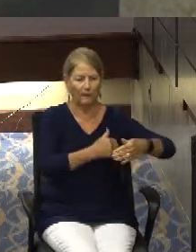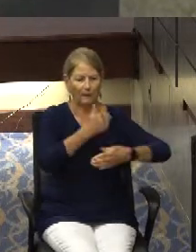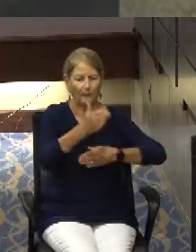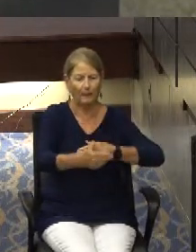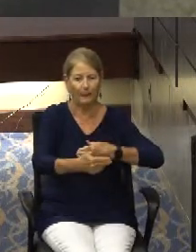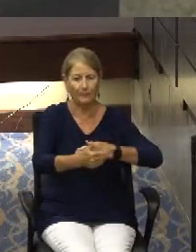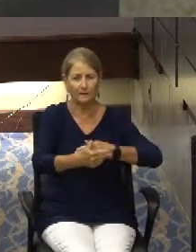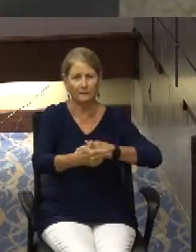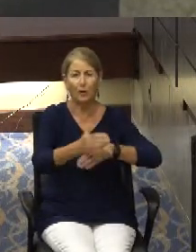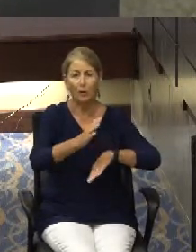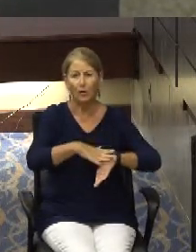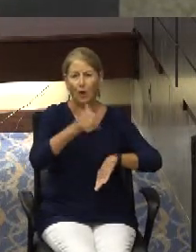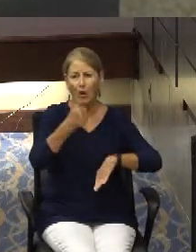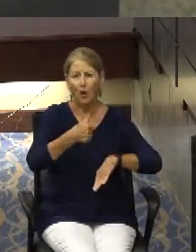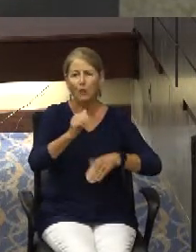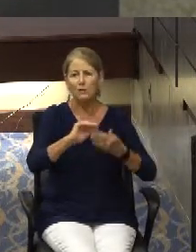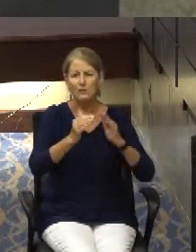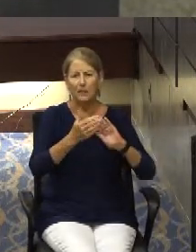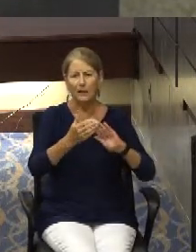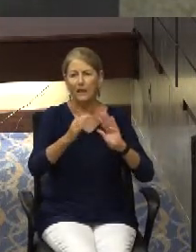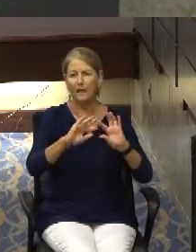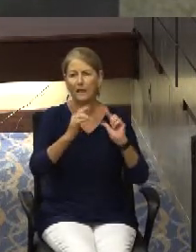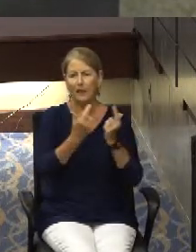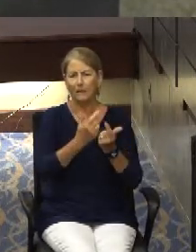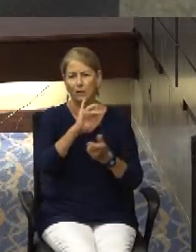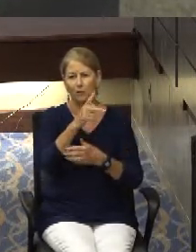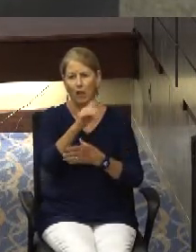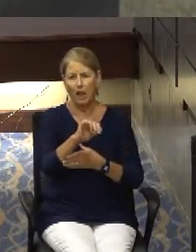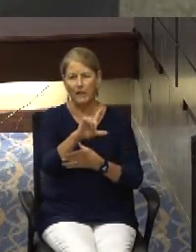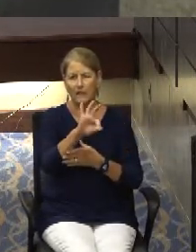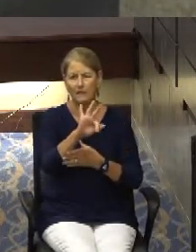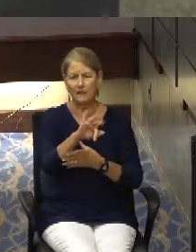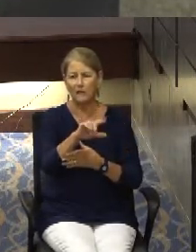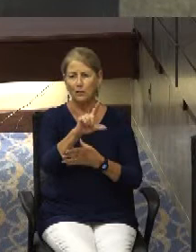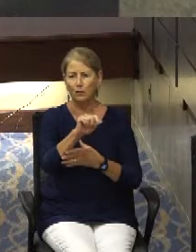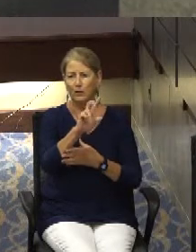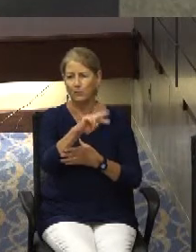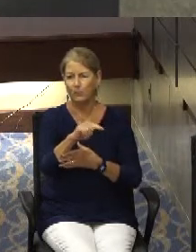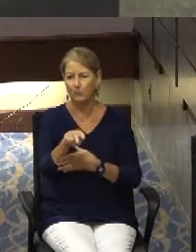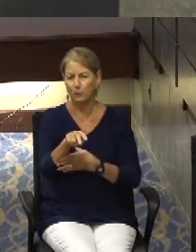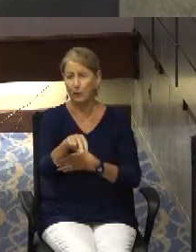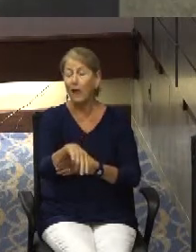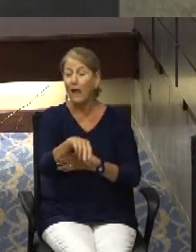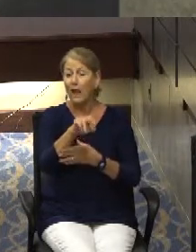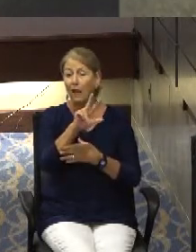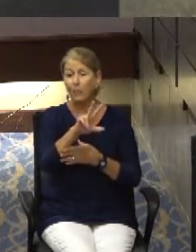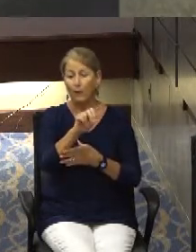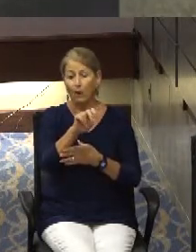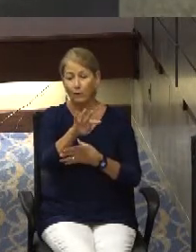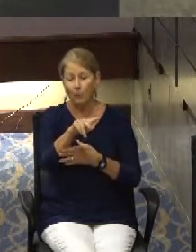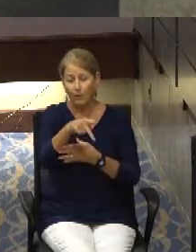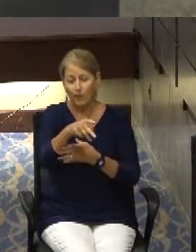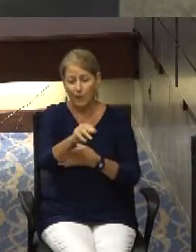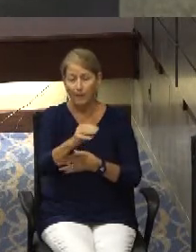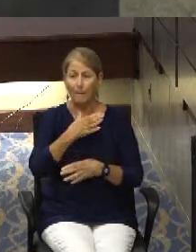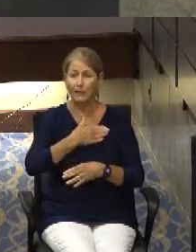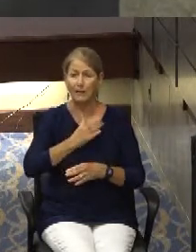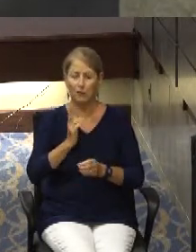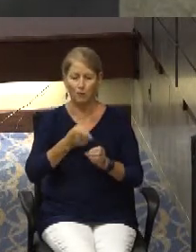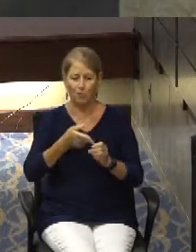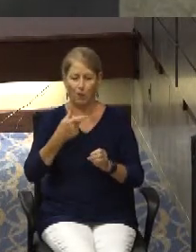meeting of the Waco City Council on July 19th, 2022 to order at 3:04 p.m. Please join